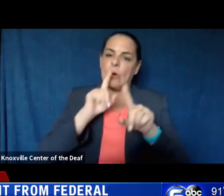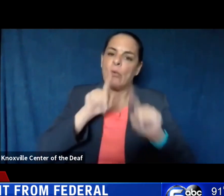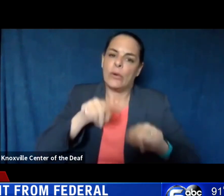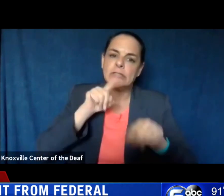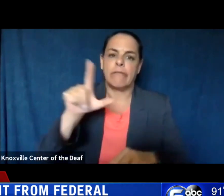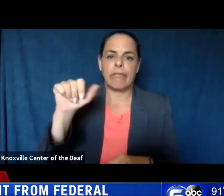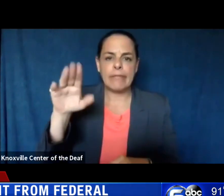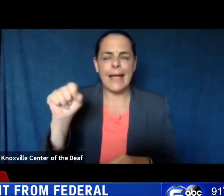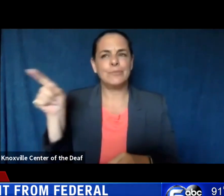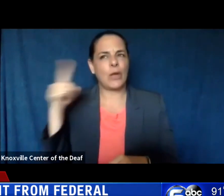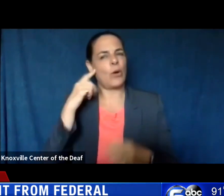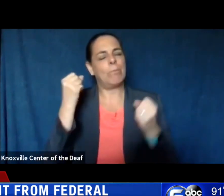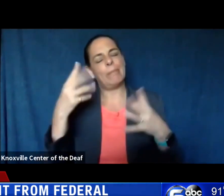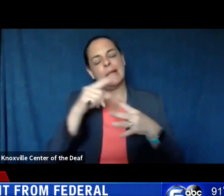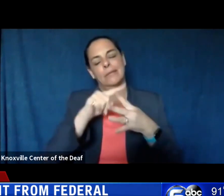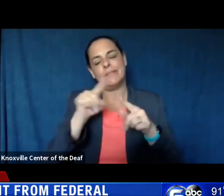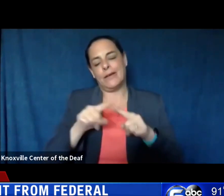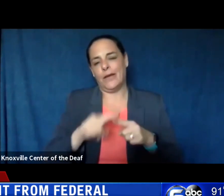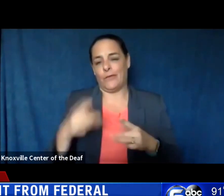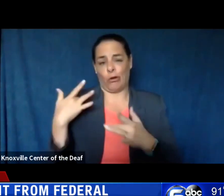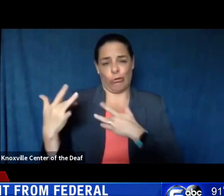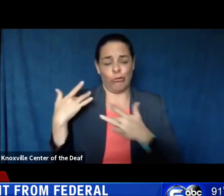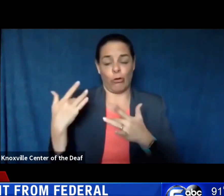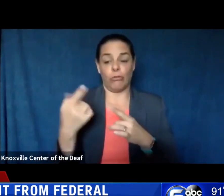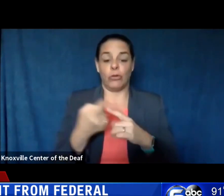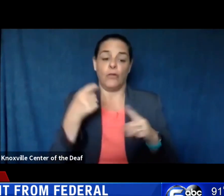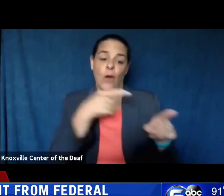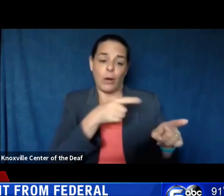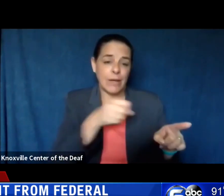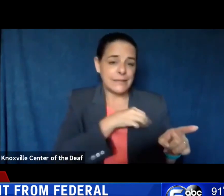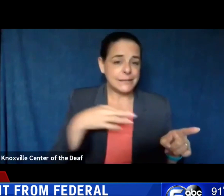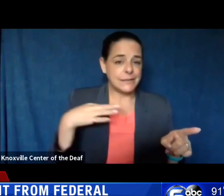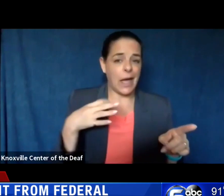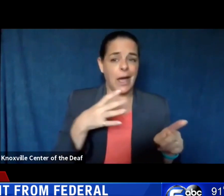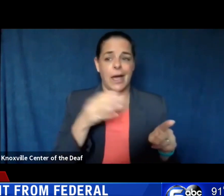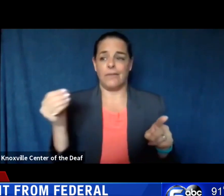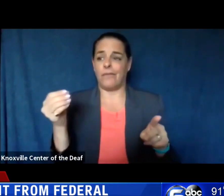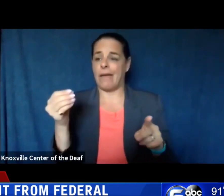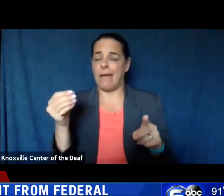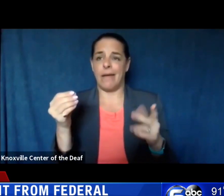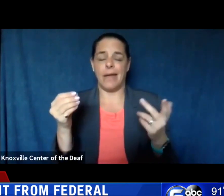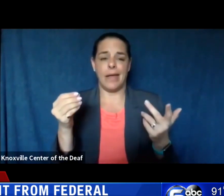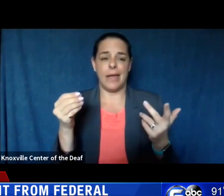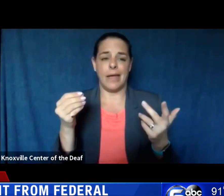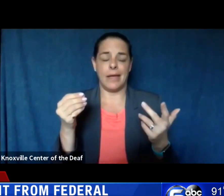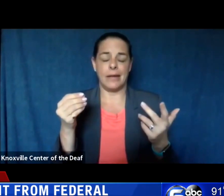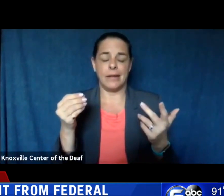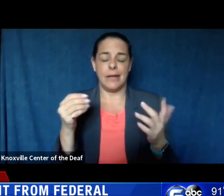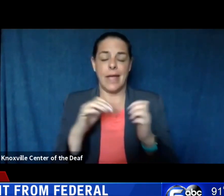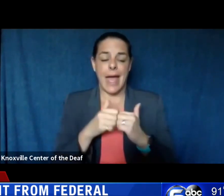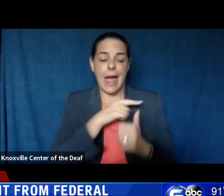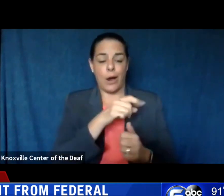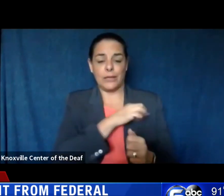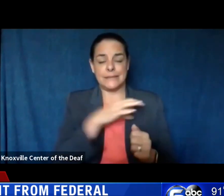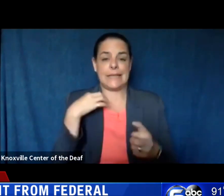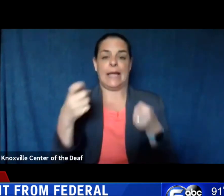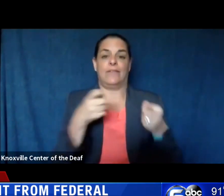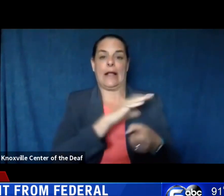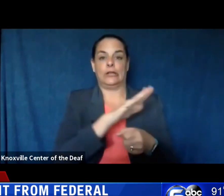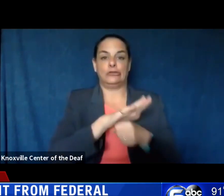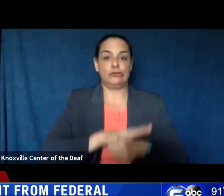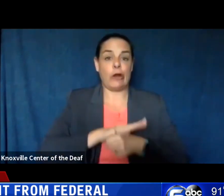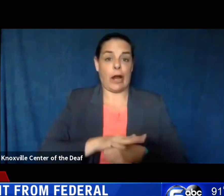concerns. So they heard about concerns from our staff and how they're handling stress